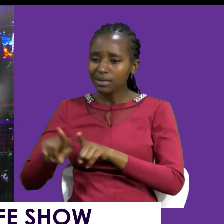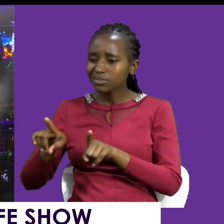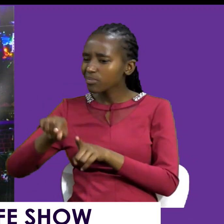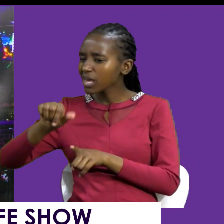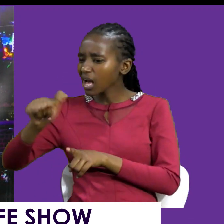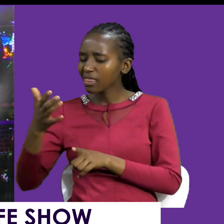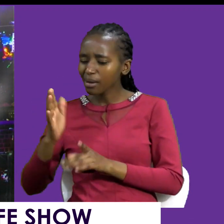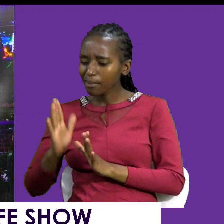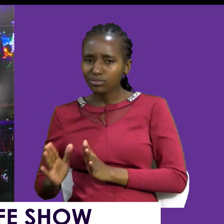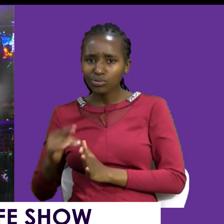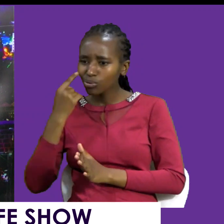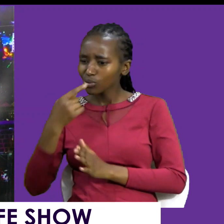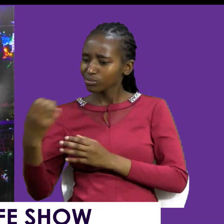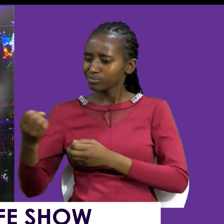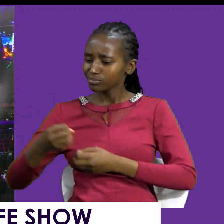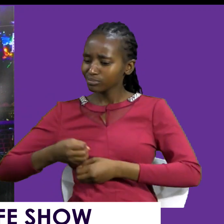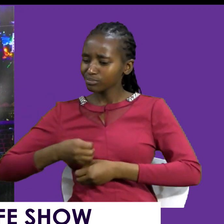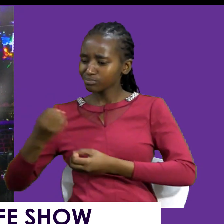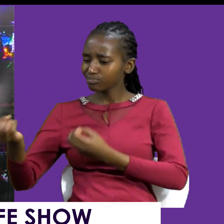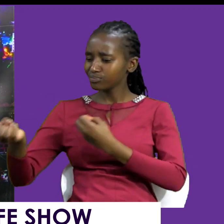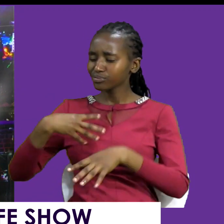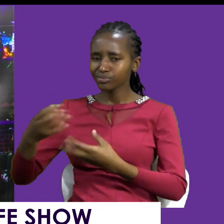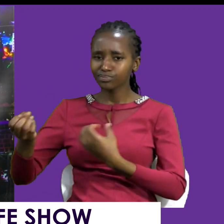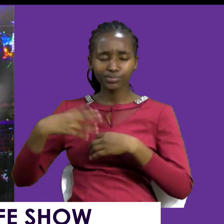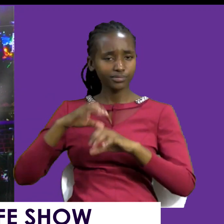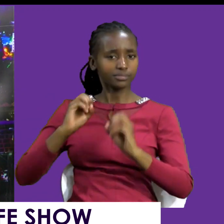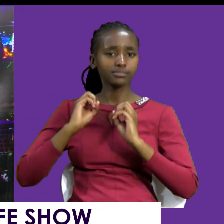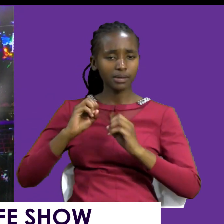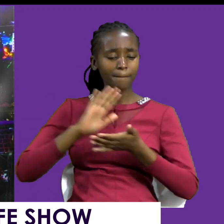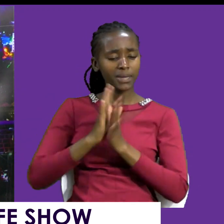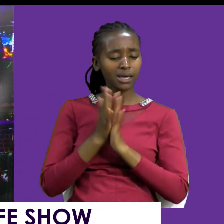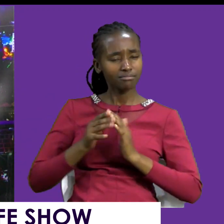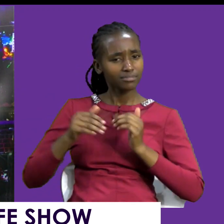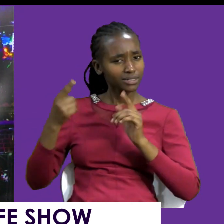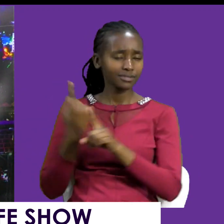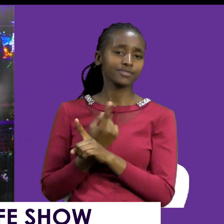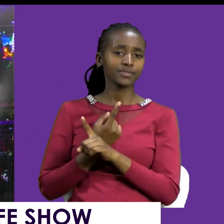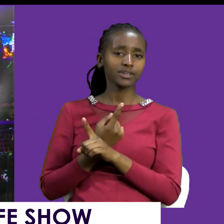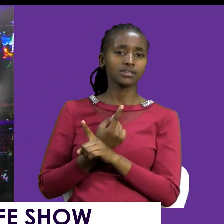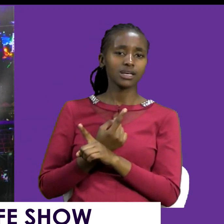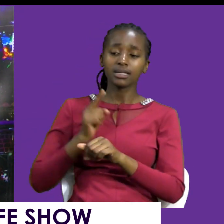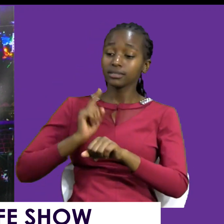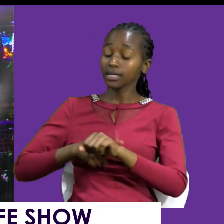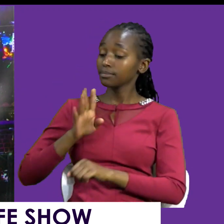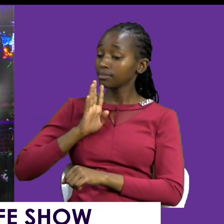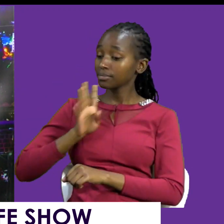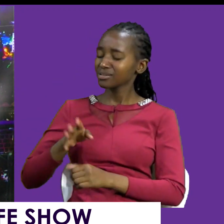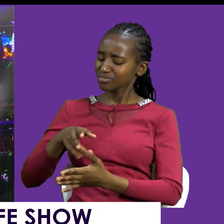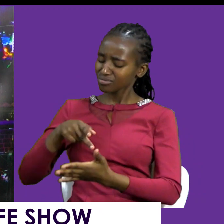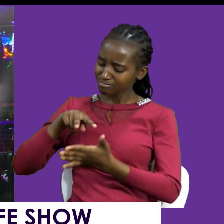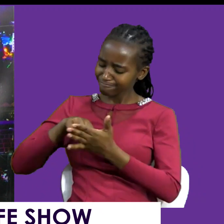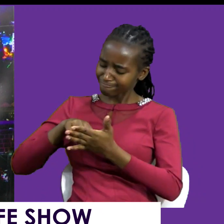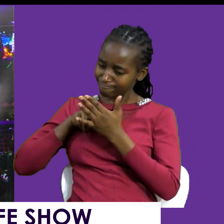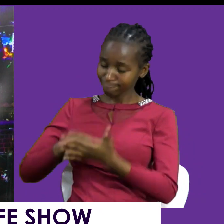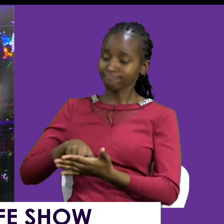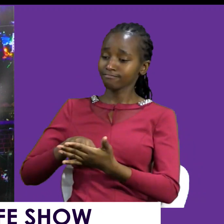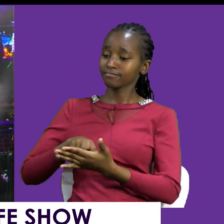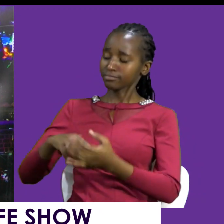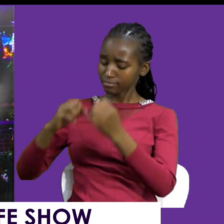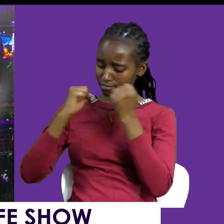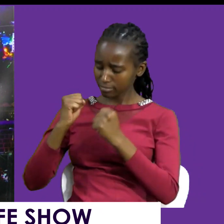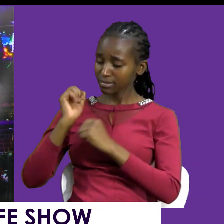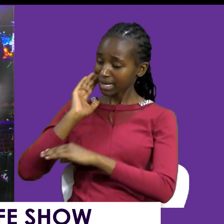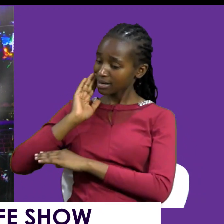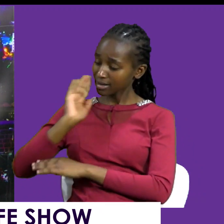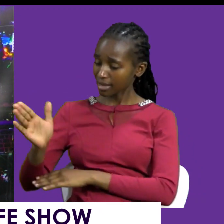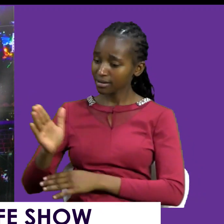who deserves respect. Whenever you talk, be firm, be direct, be deliberate about who you are, what you